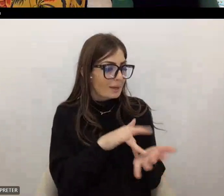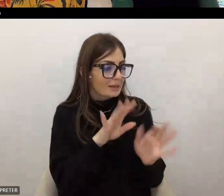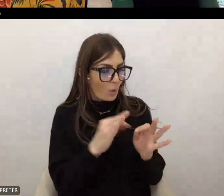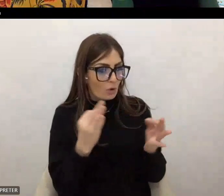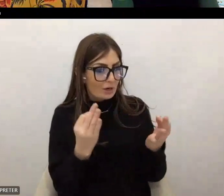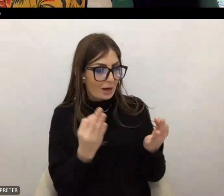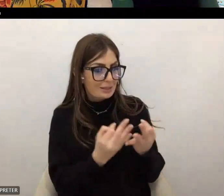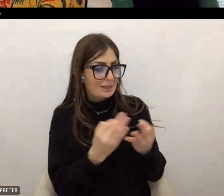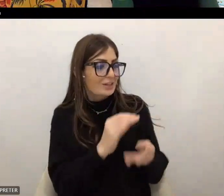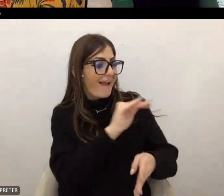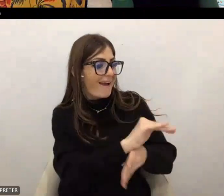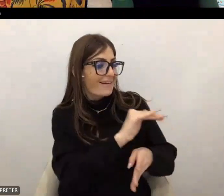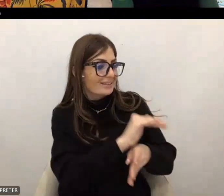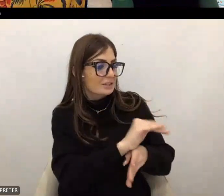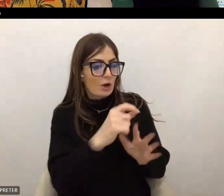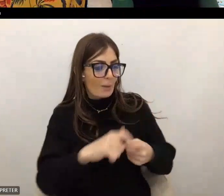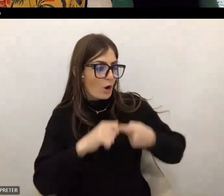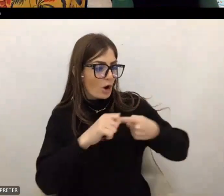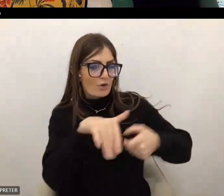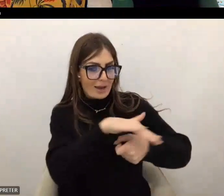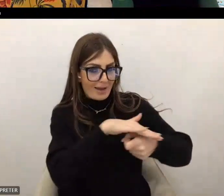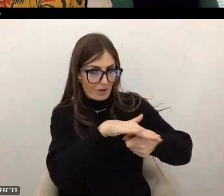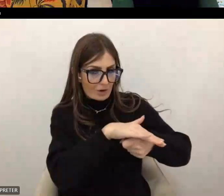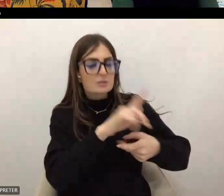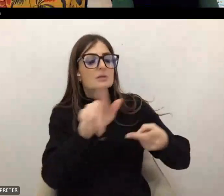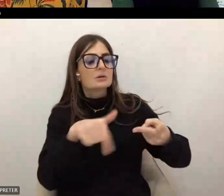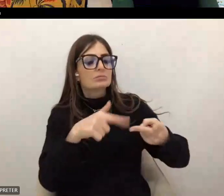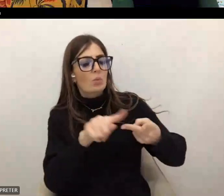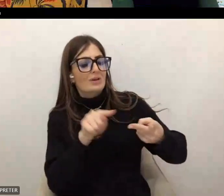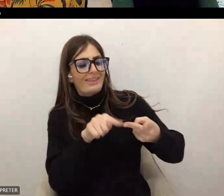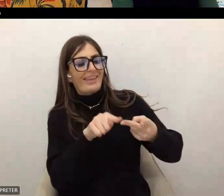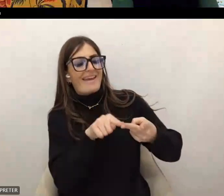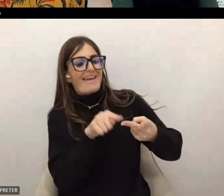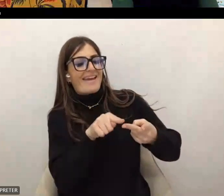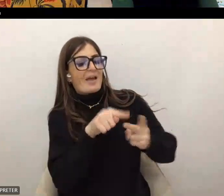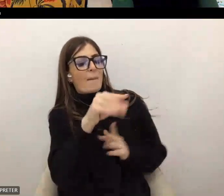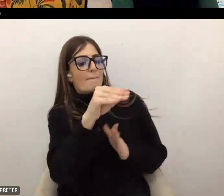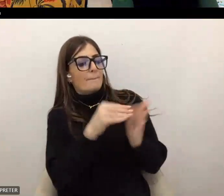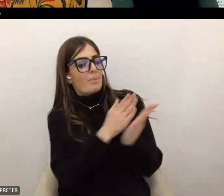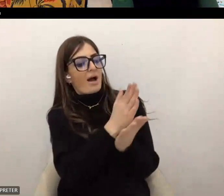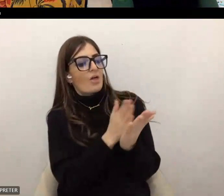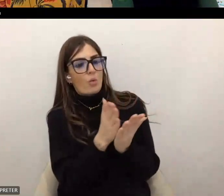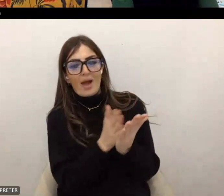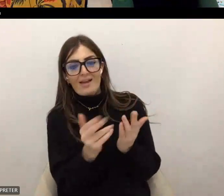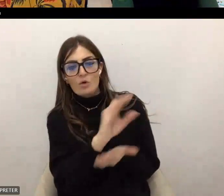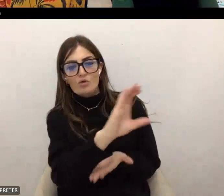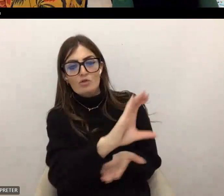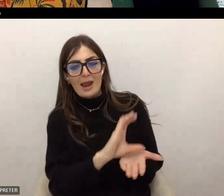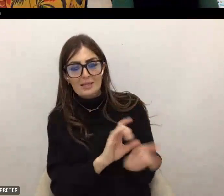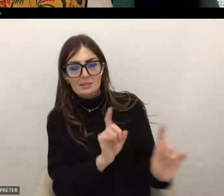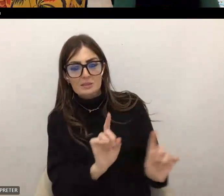organisations outside the priority areas. What is their pathway for project grants?